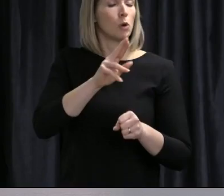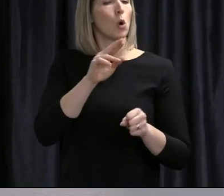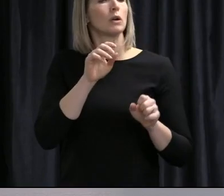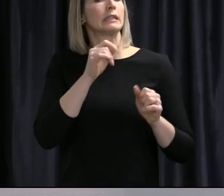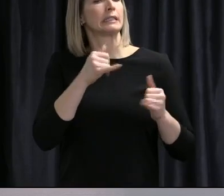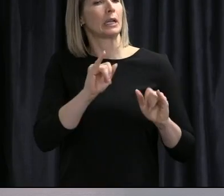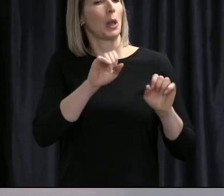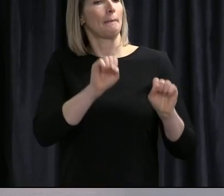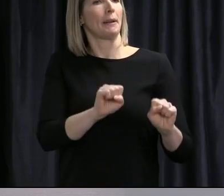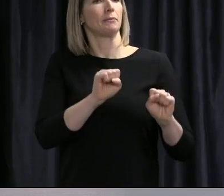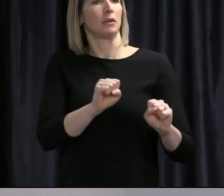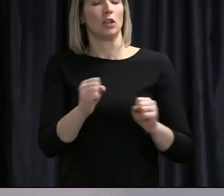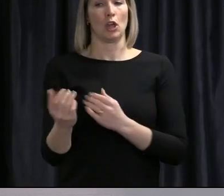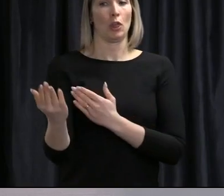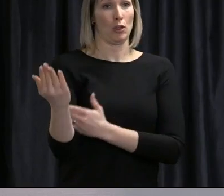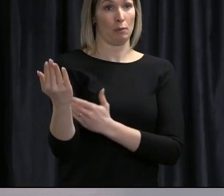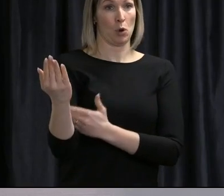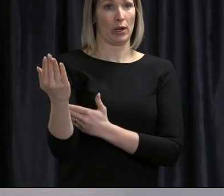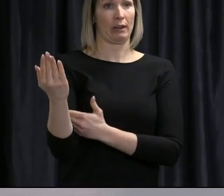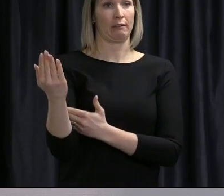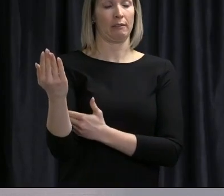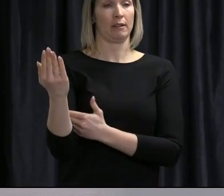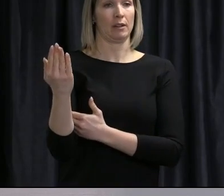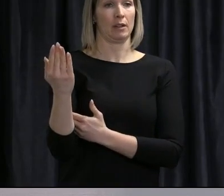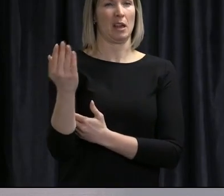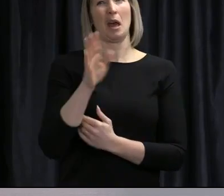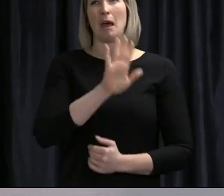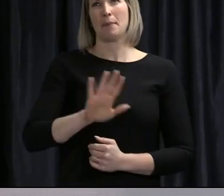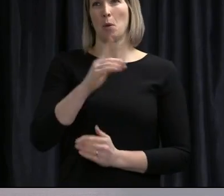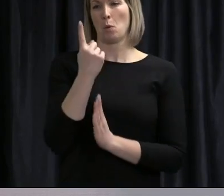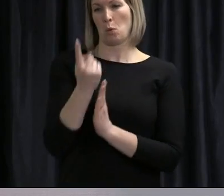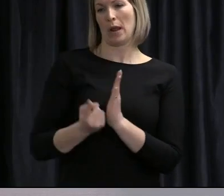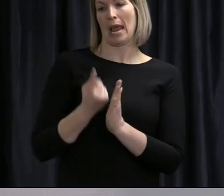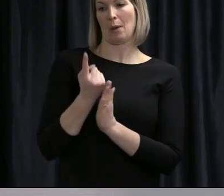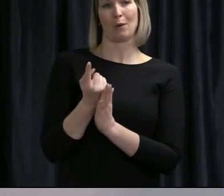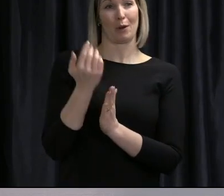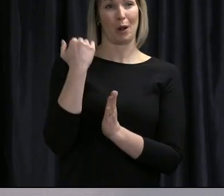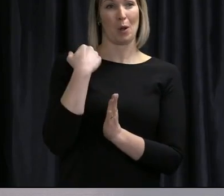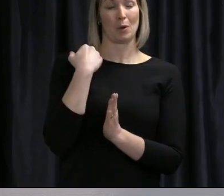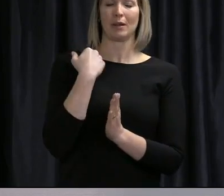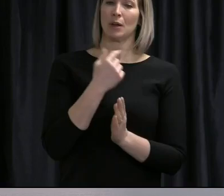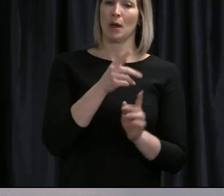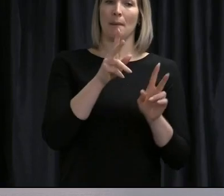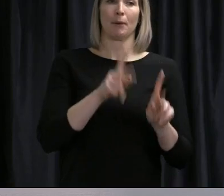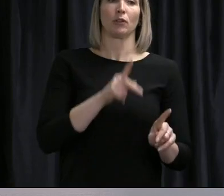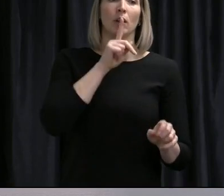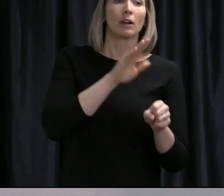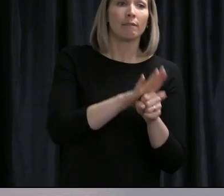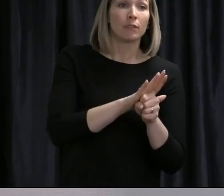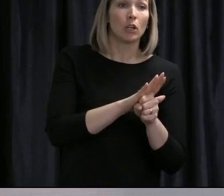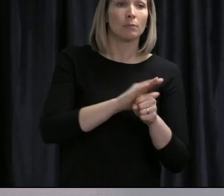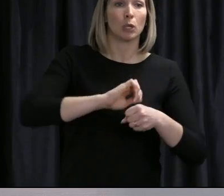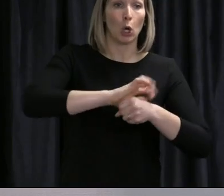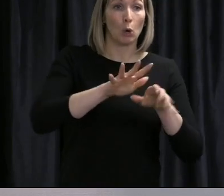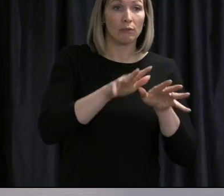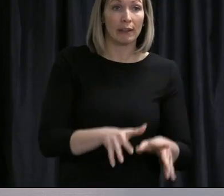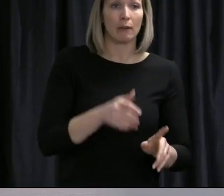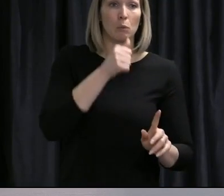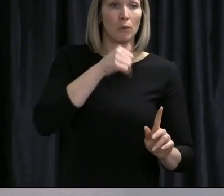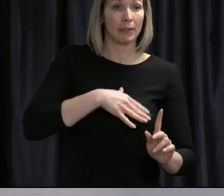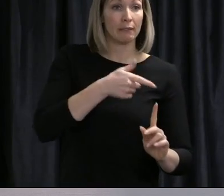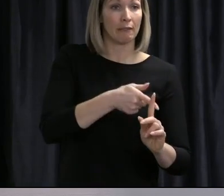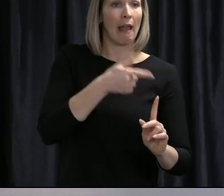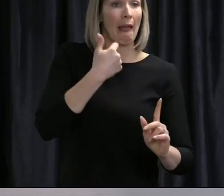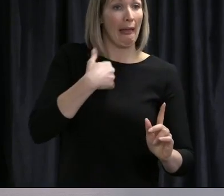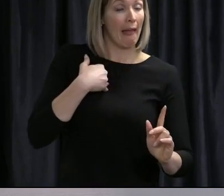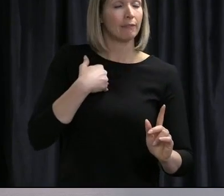So as of this morning, an hour ago, it's still presumptive. What about when it comes to people who have been out of